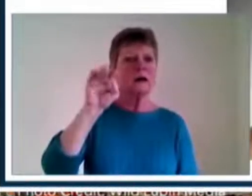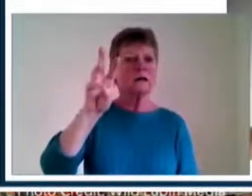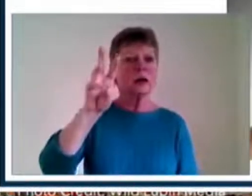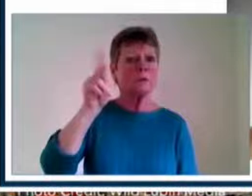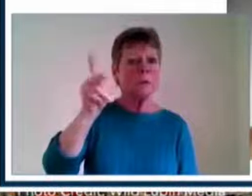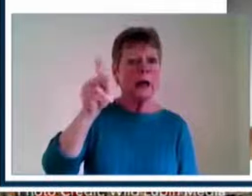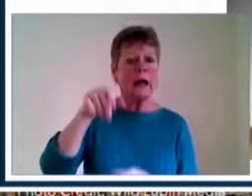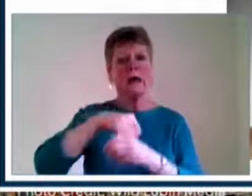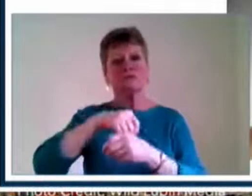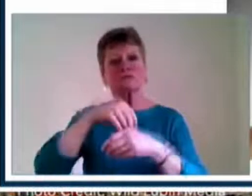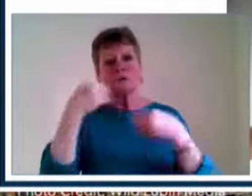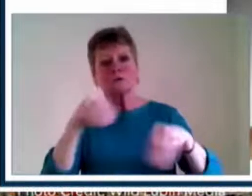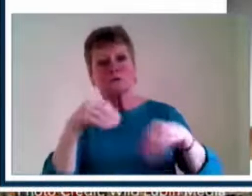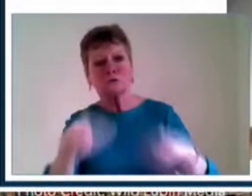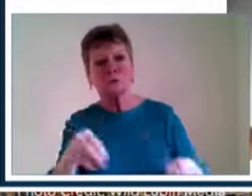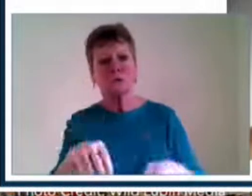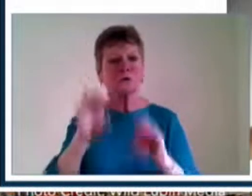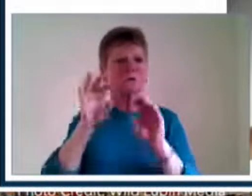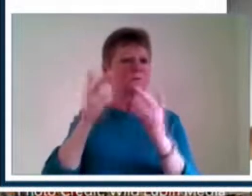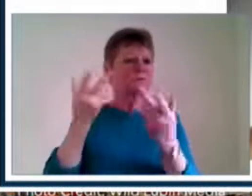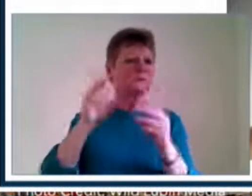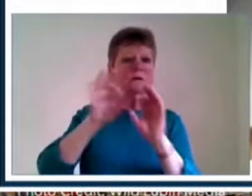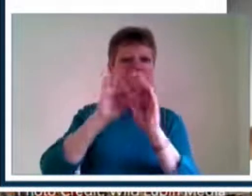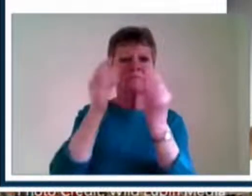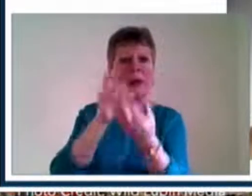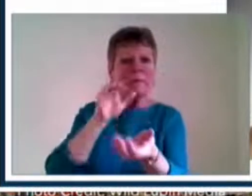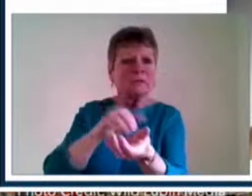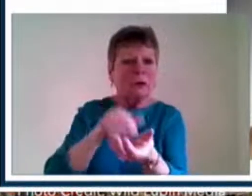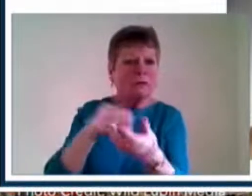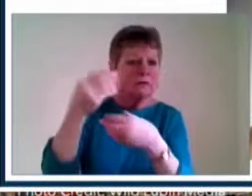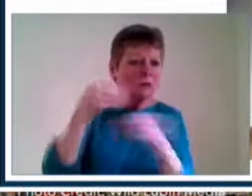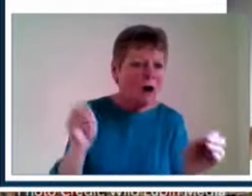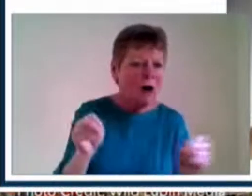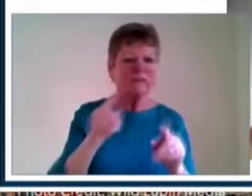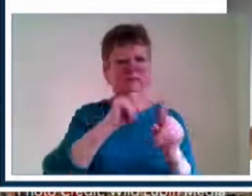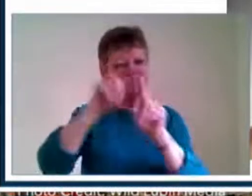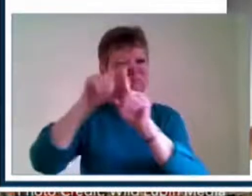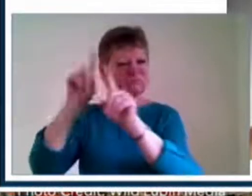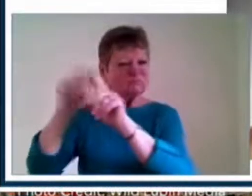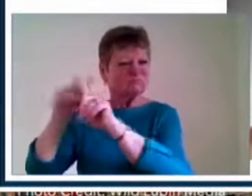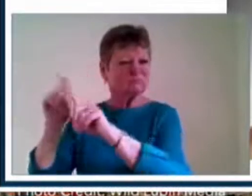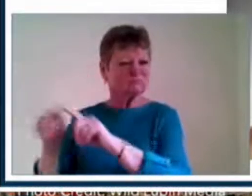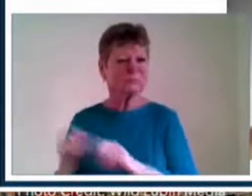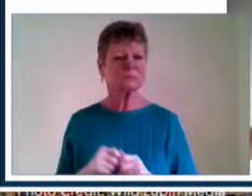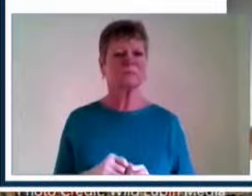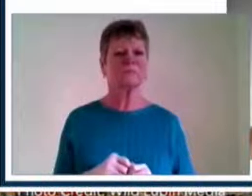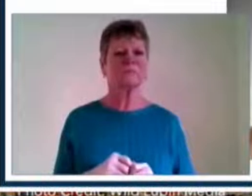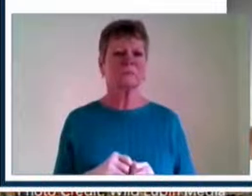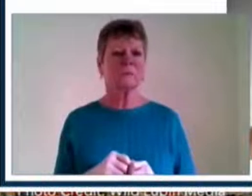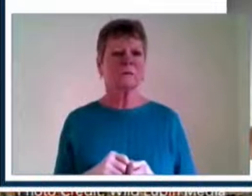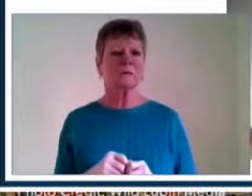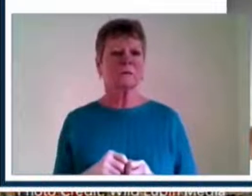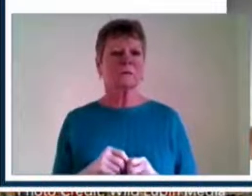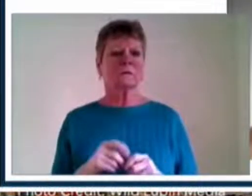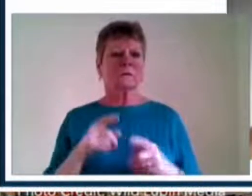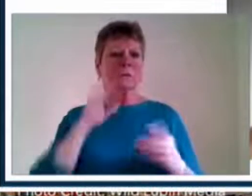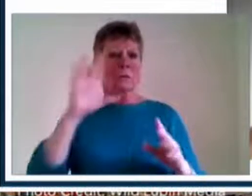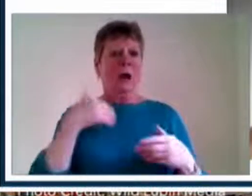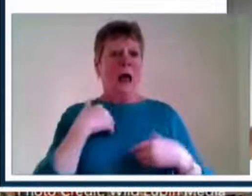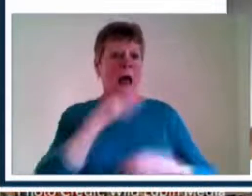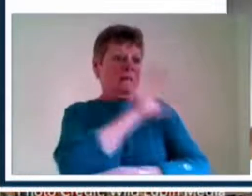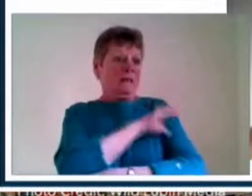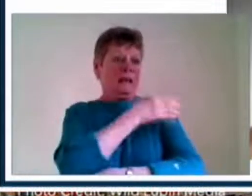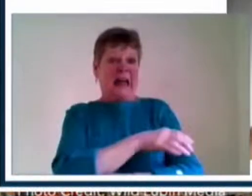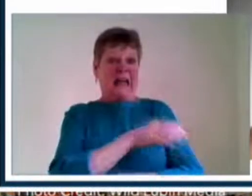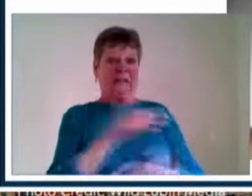family practices, and collaborative care practices across the province. And we'll move from large clinics to focusing